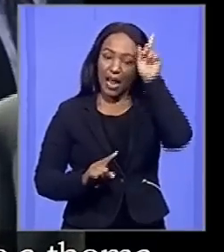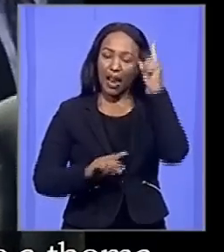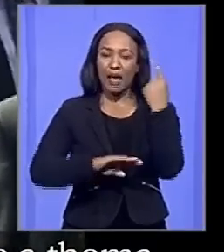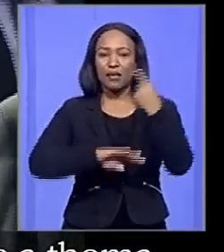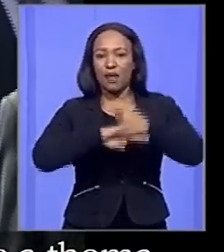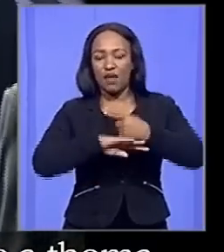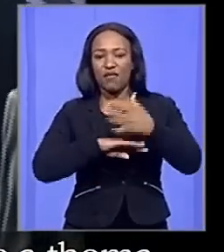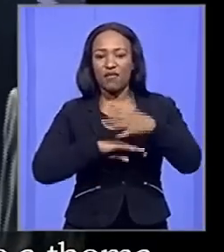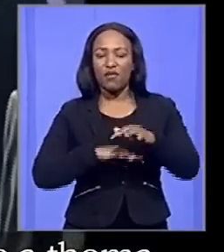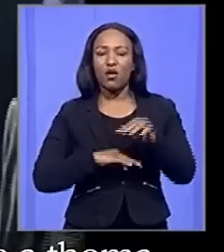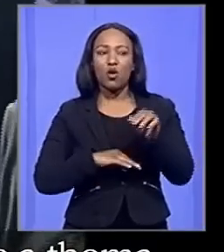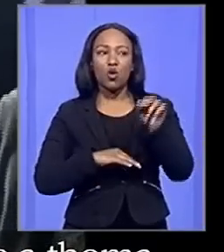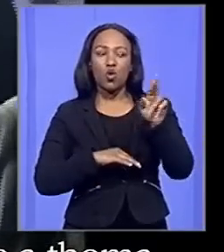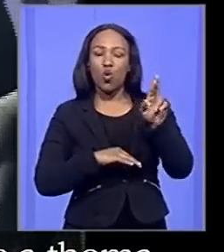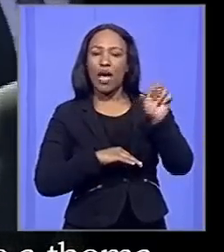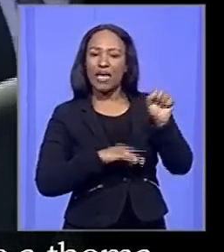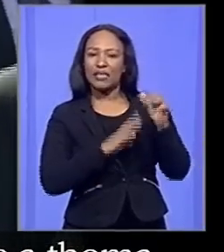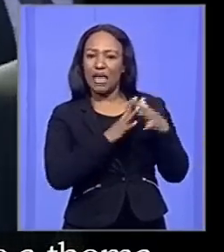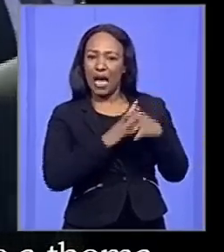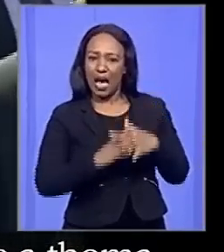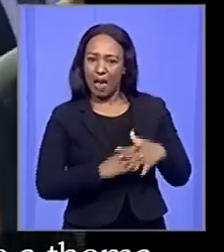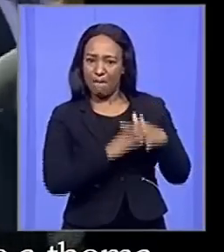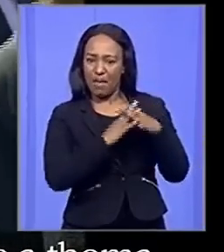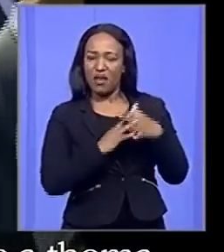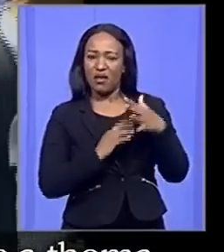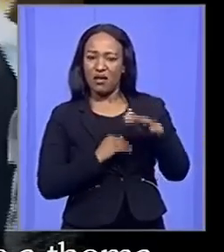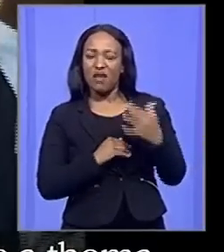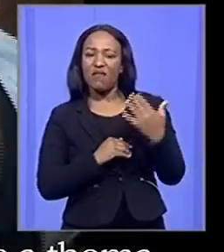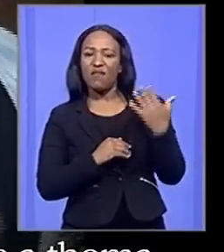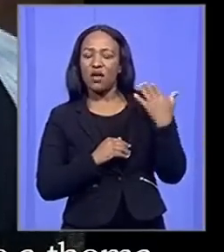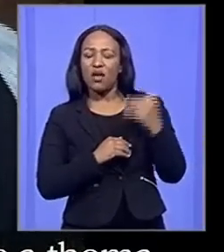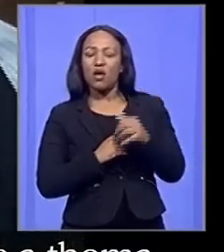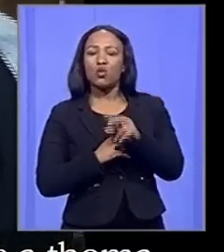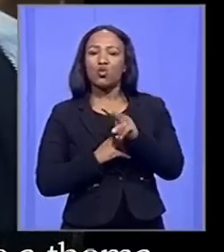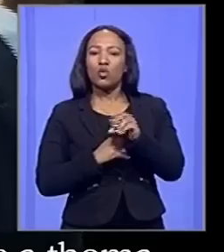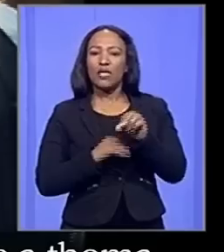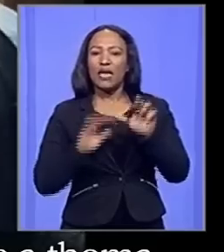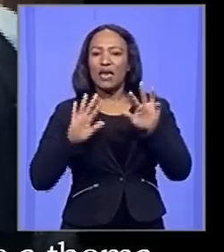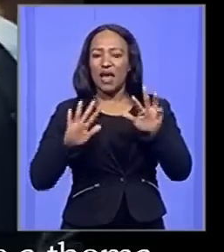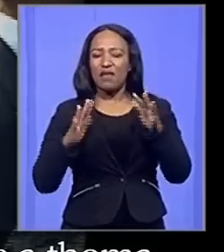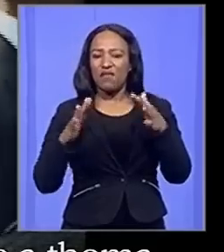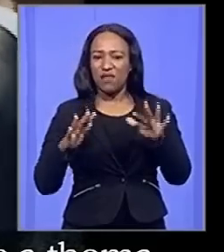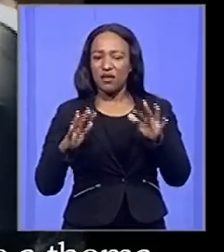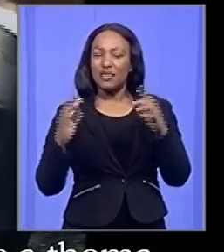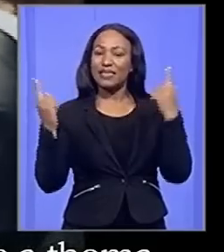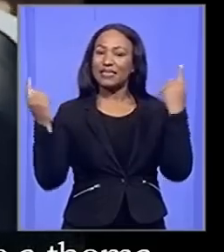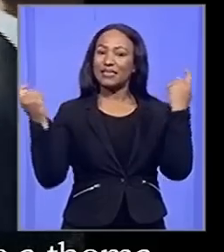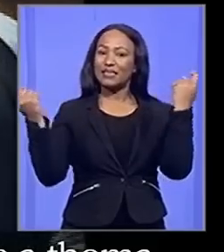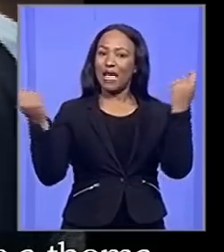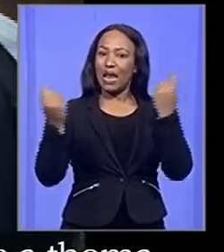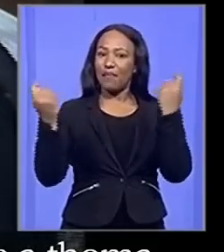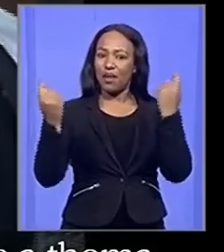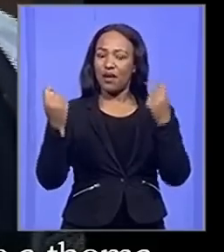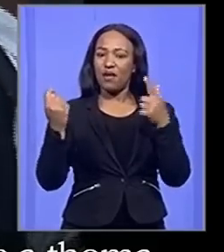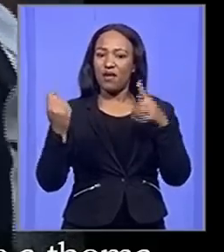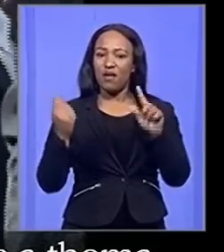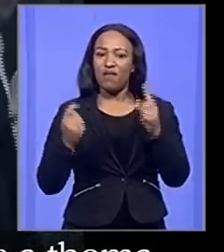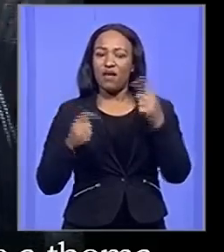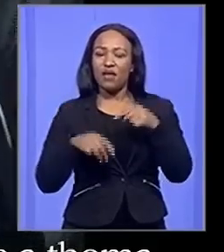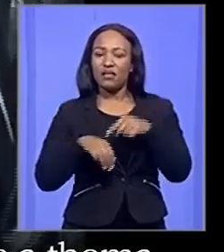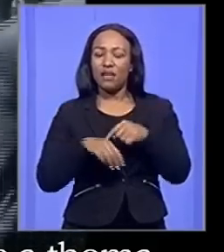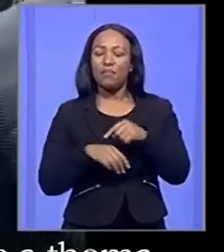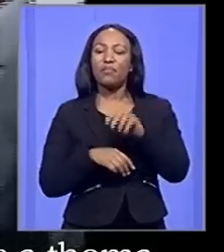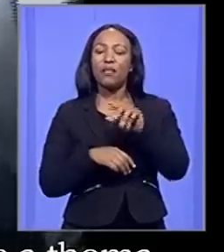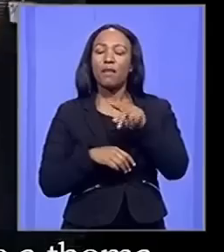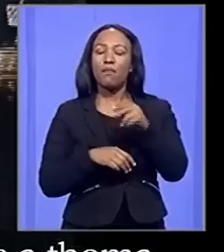semmuso ke United Nations ka Ngwanatsele ka ngwaga wa 2009 mme ya ketikiwa semmuso kgetho la ntlha fa Phukwi a na